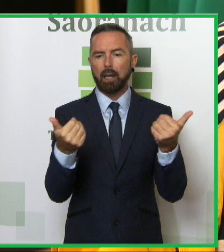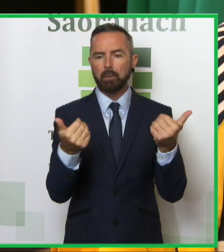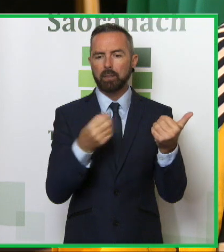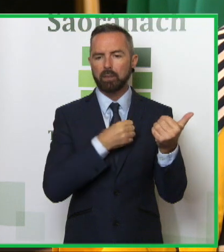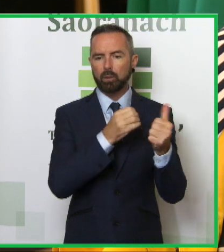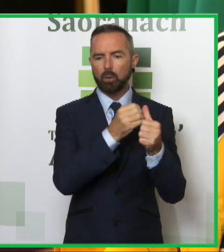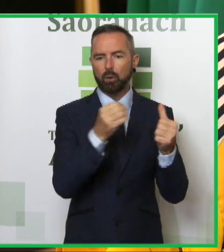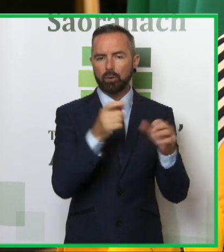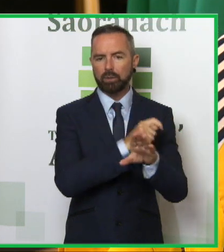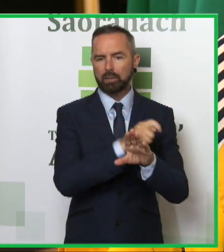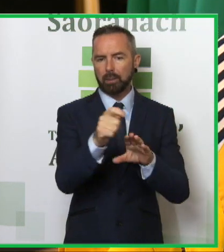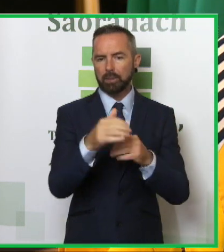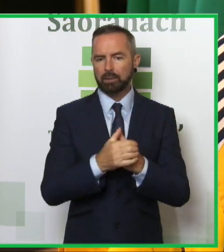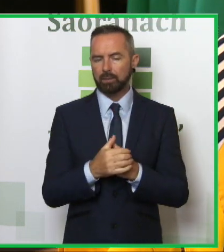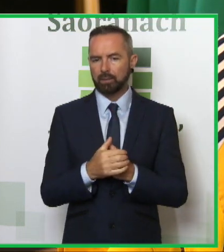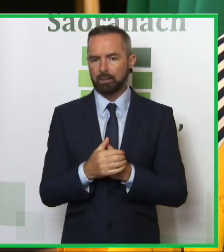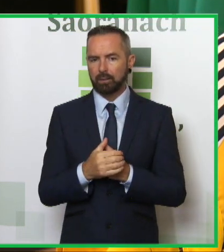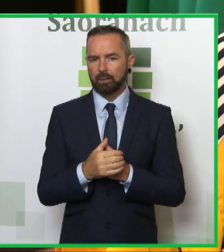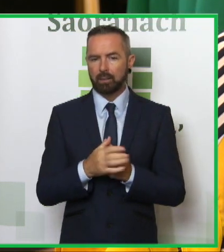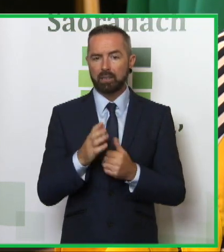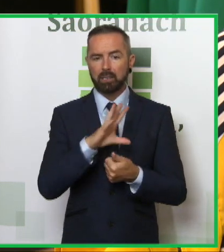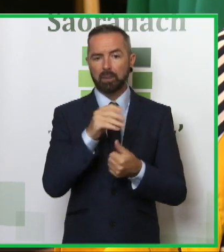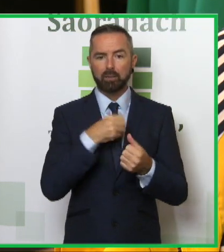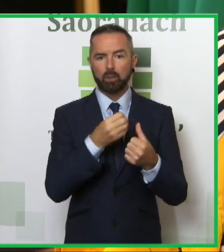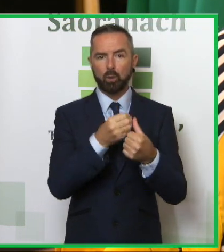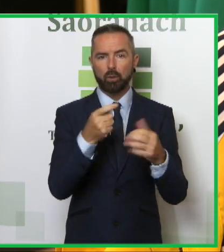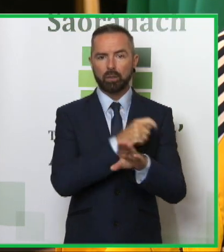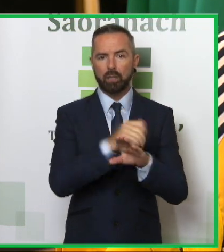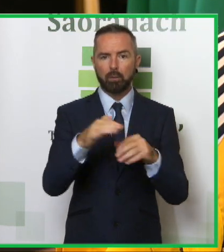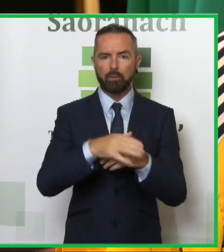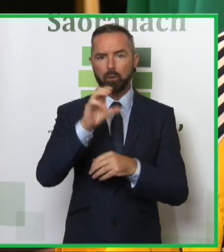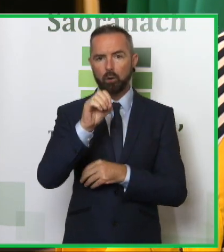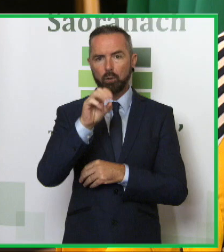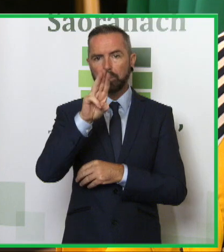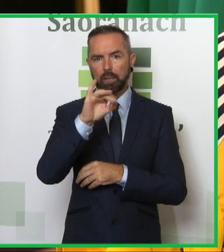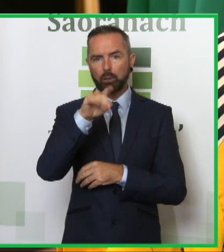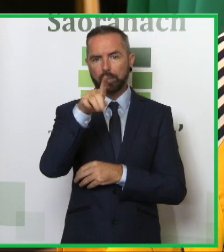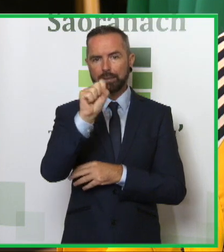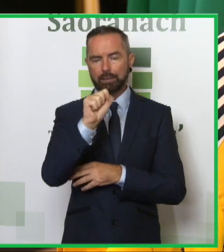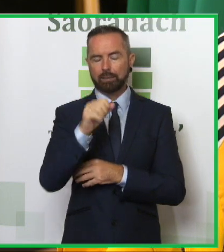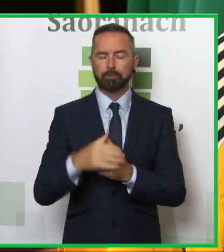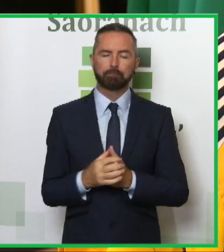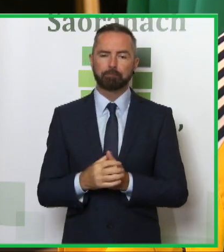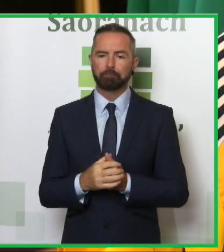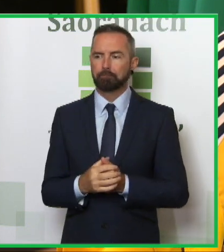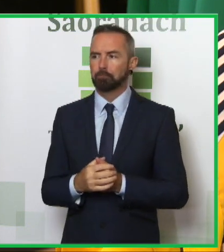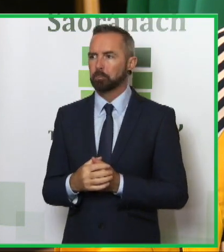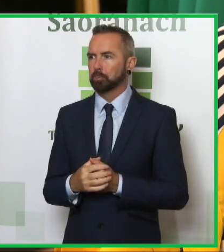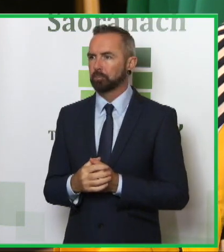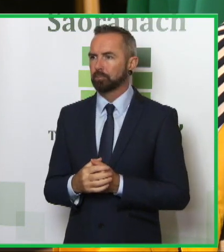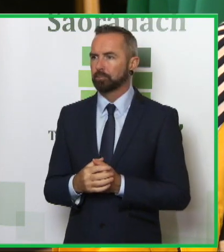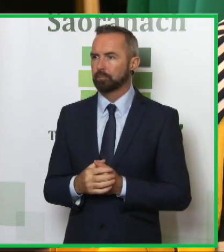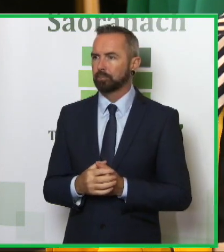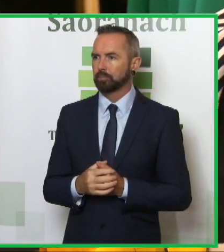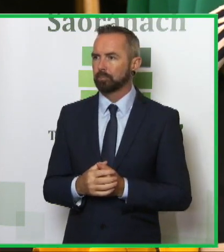others. At least to the other, I guess, more conventional opiates and stimulants. Can